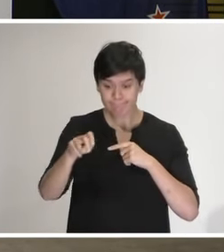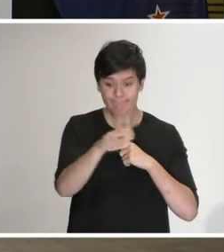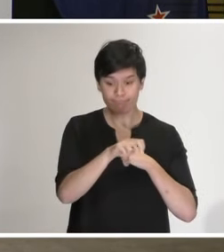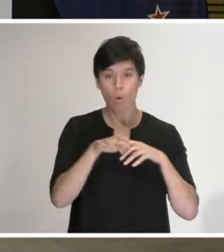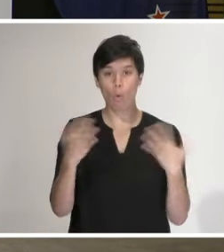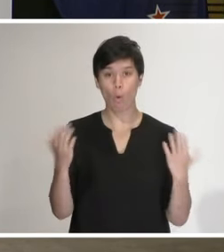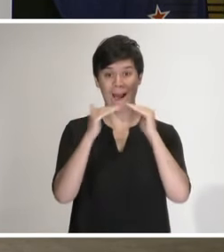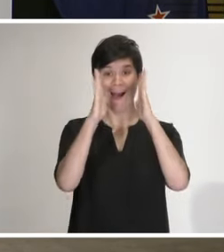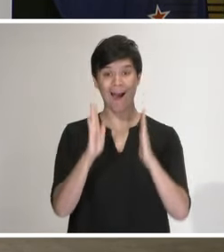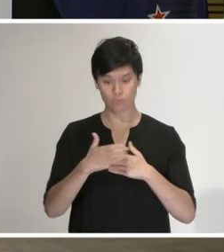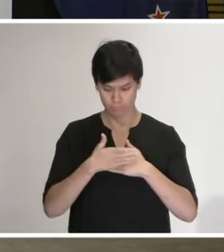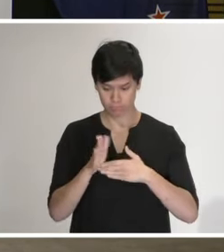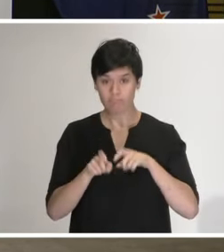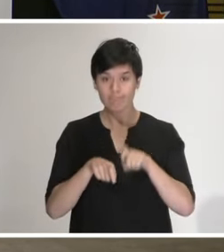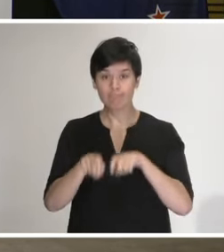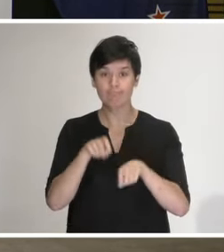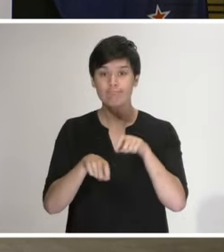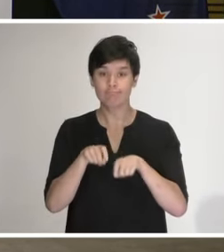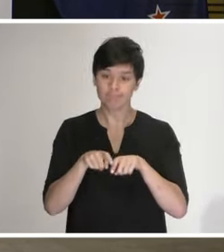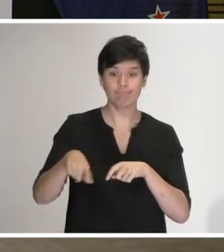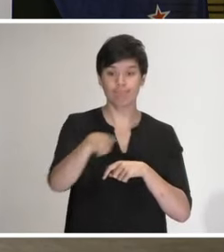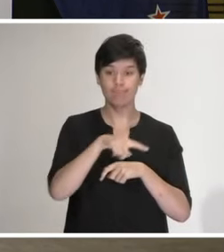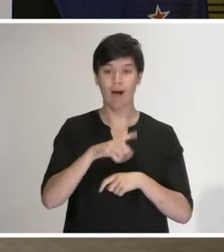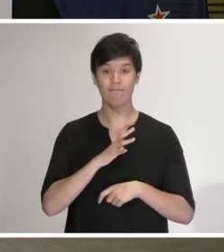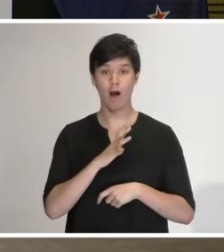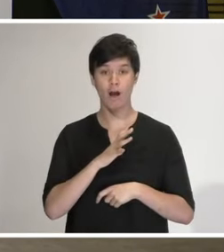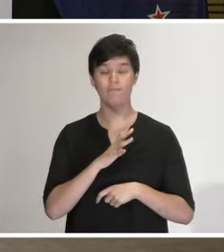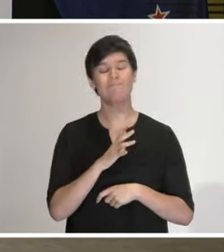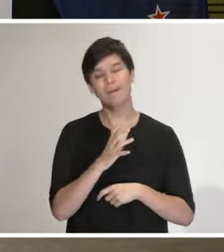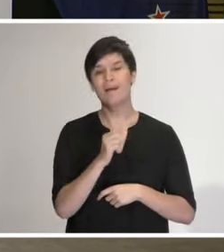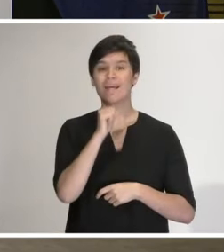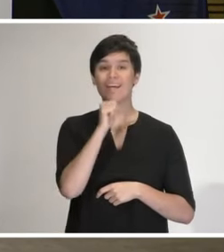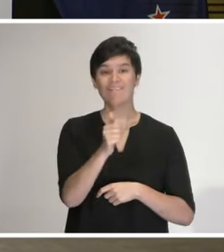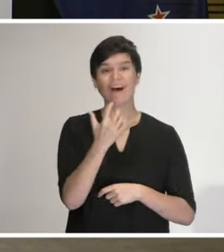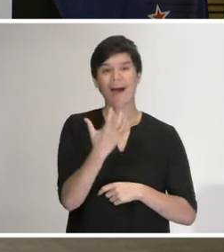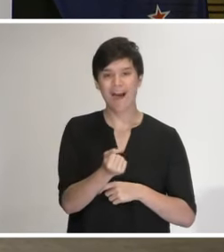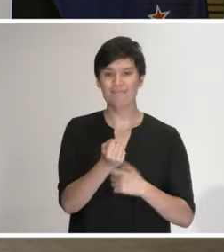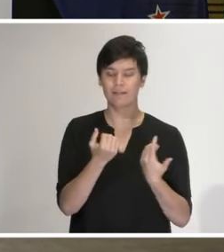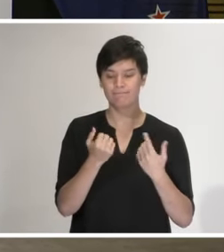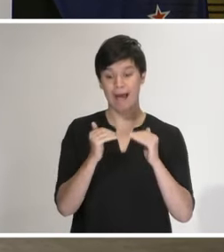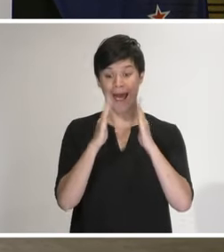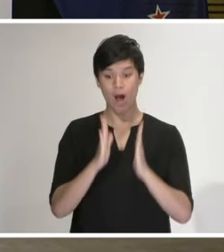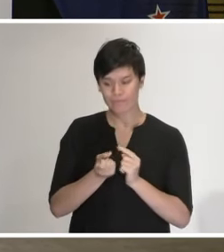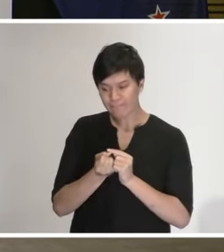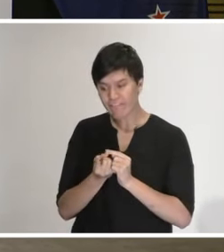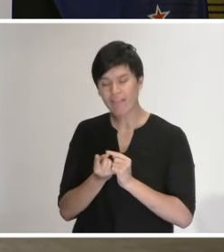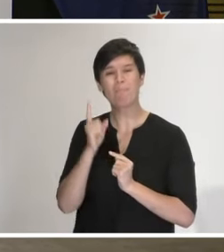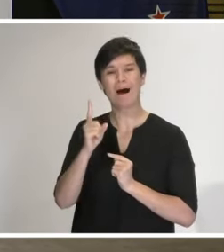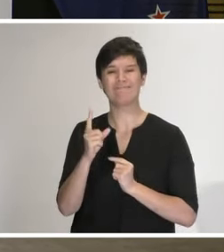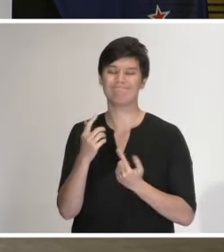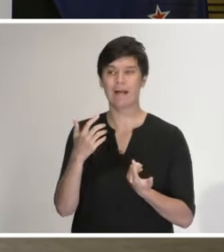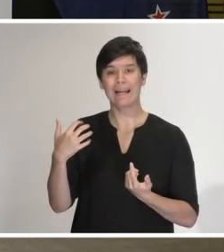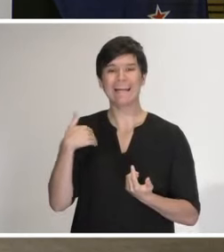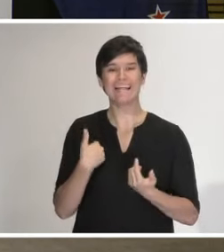need to drive a short distance in your local area to get to a place of recreation, and that may be necessary for some people, that is